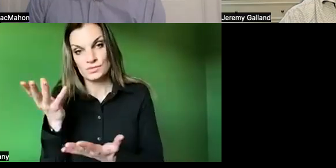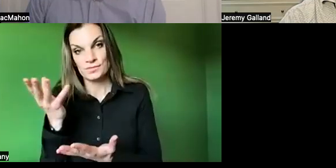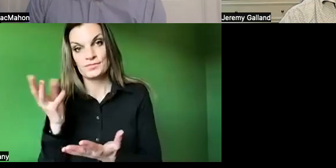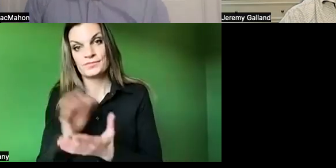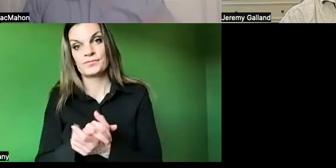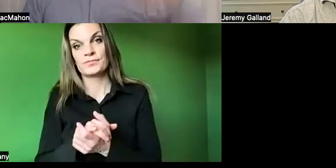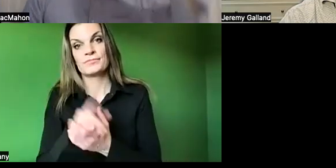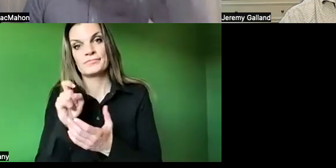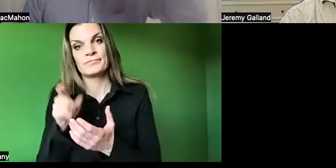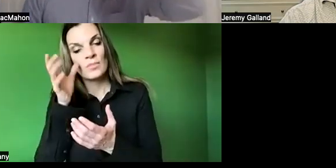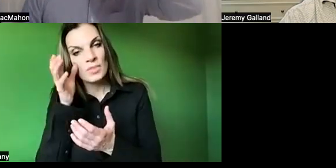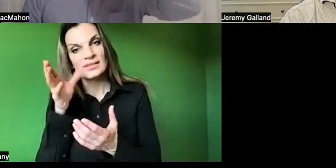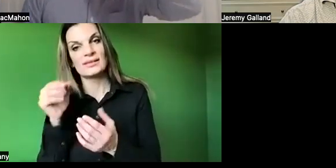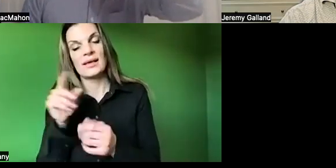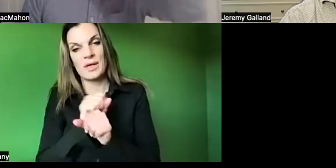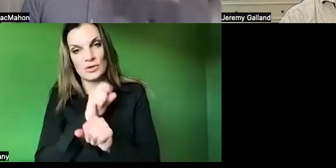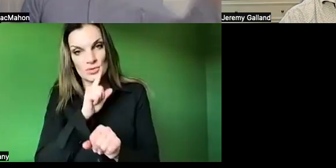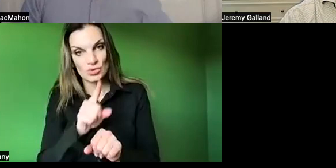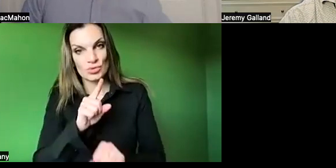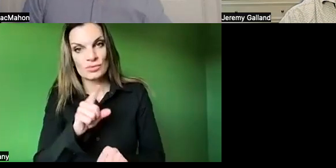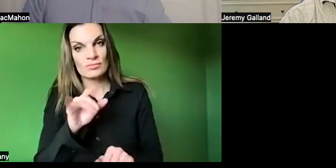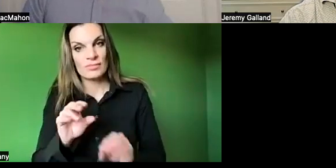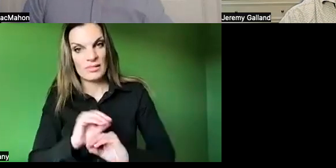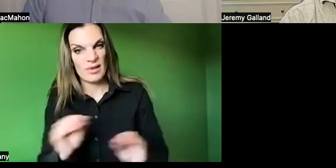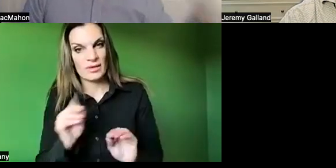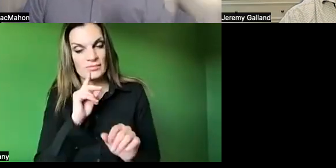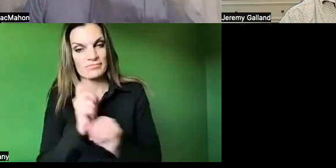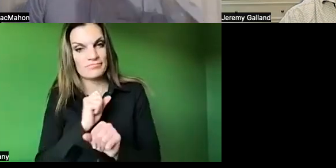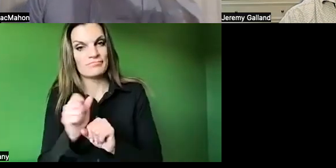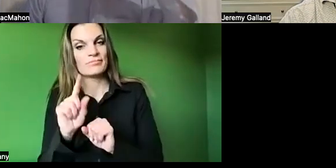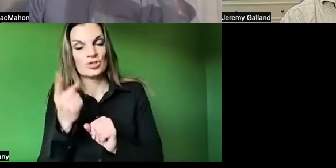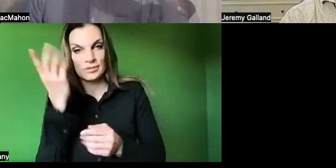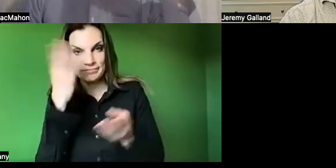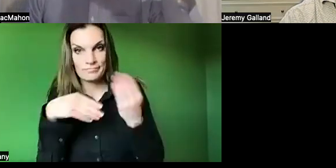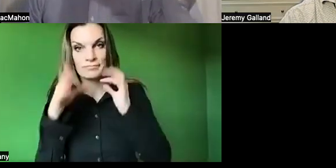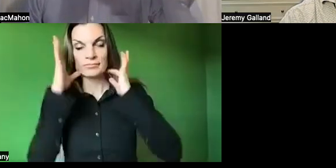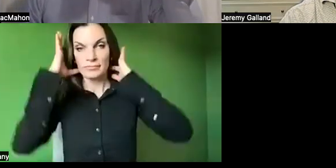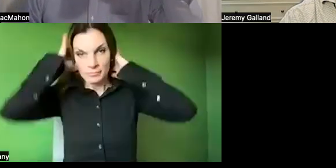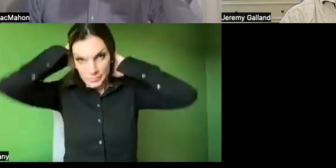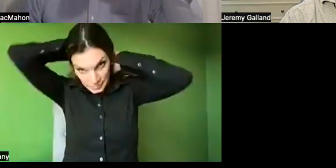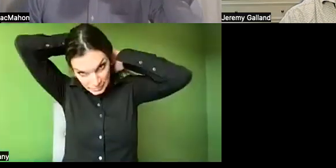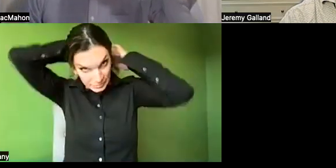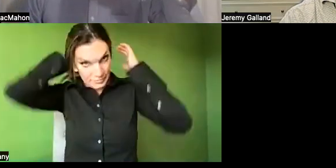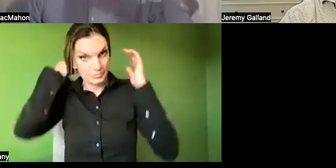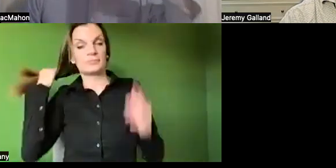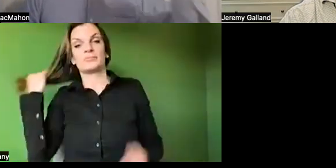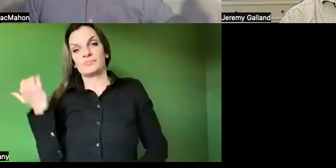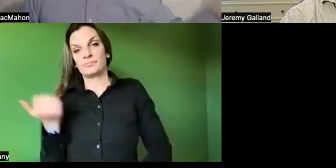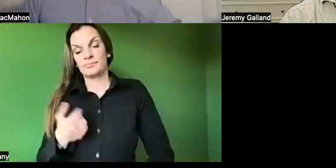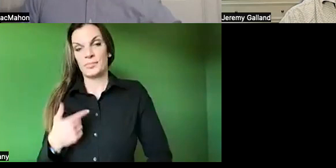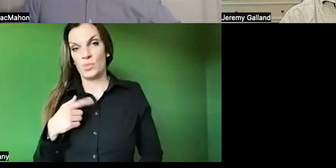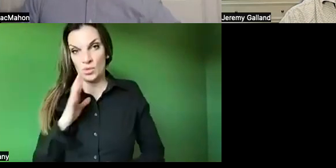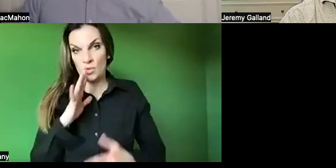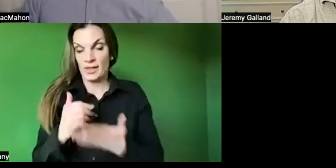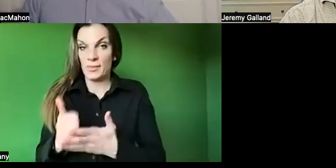again, we have to listen and make sure that nothing is being swept under the rug and that we are finding ways to help kids